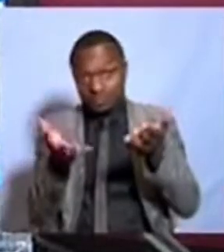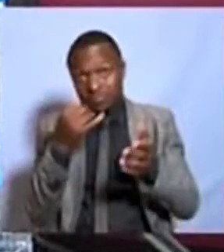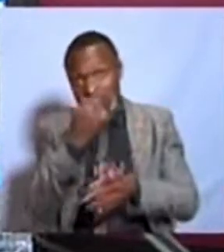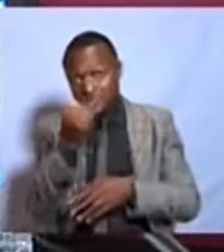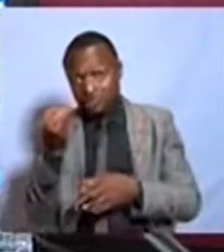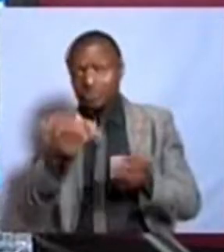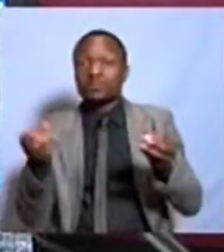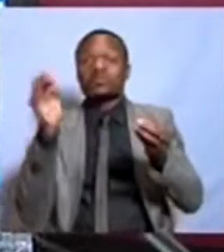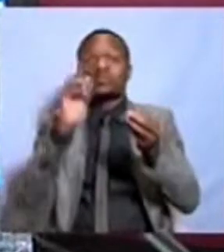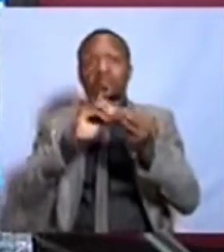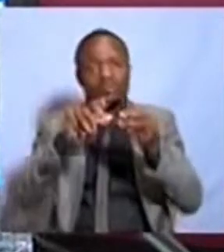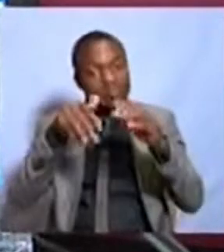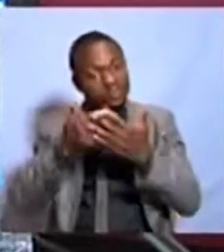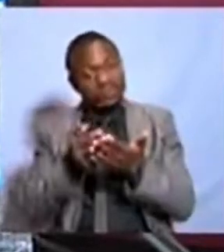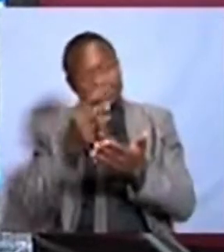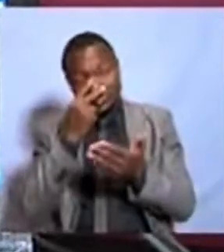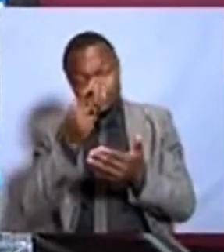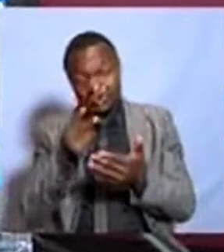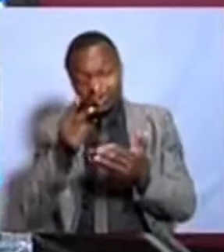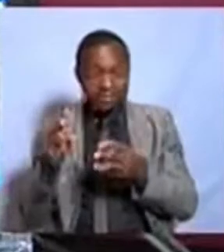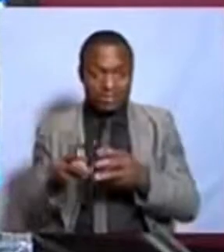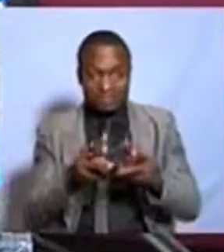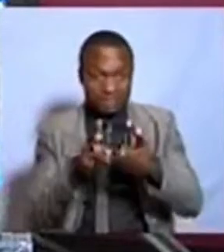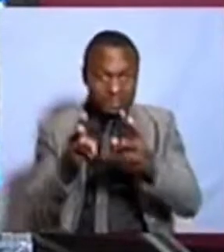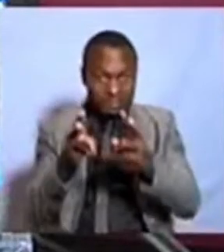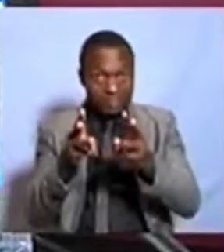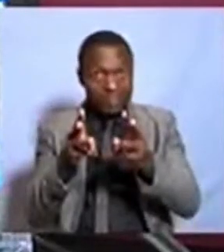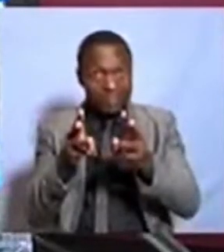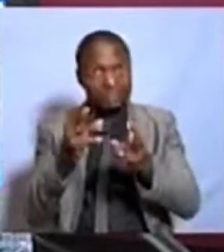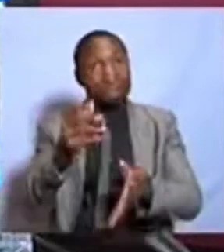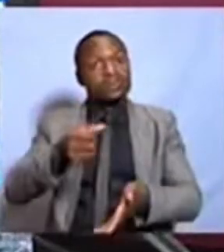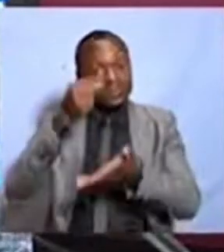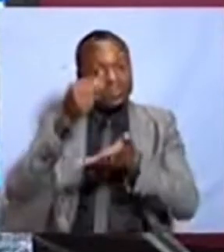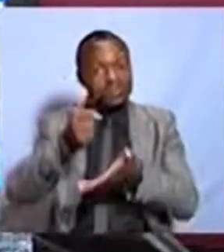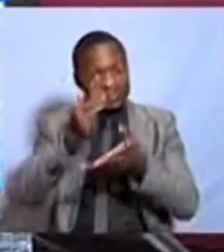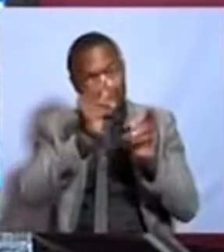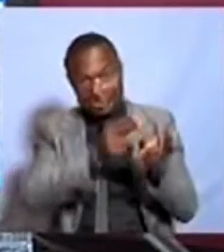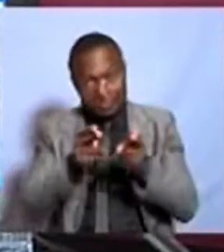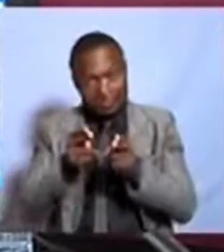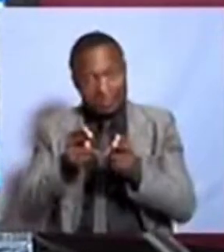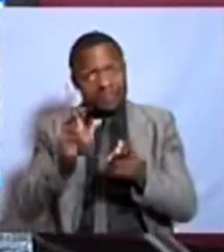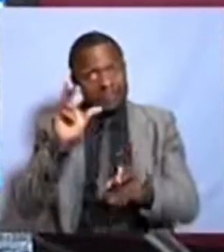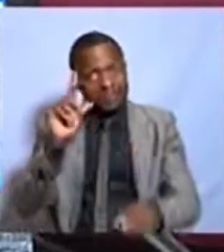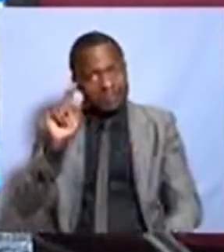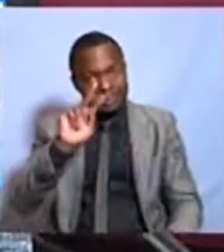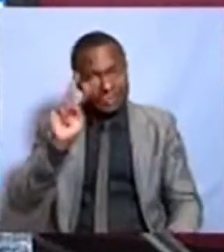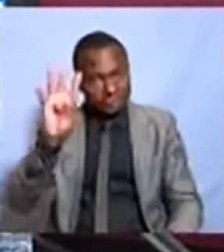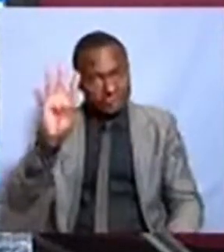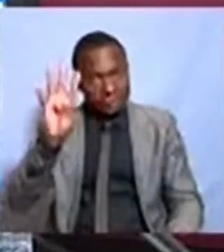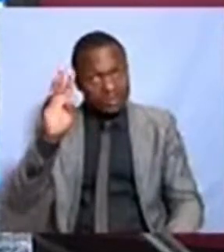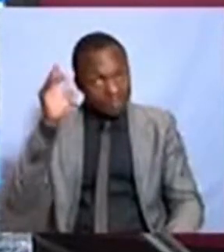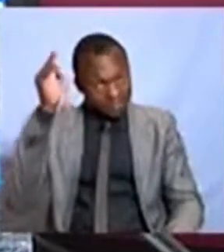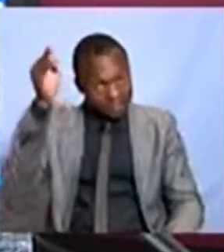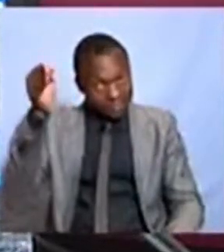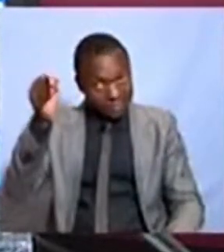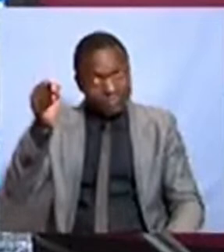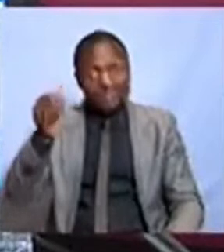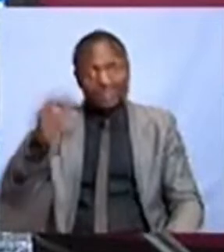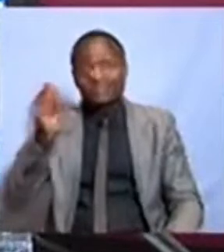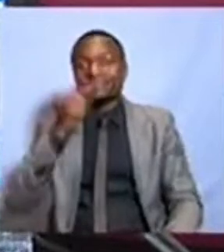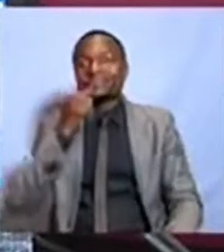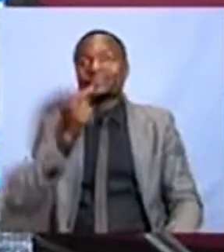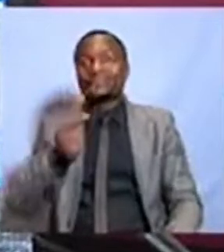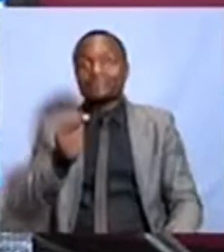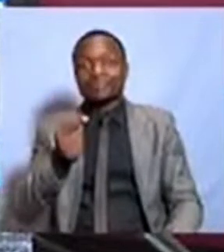to how we see that the measures, the current budget is answering from 2024 and beyond. Like I'm saying,